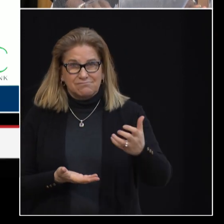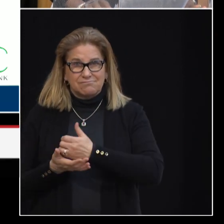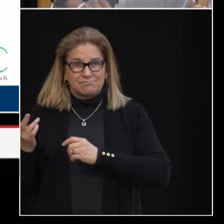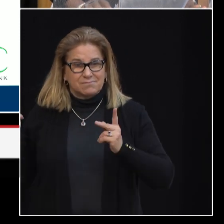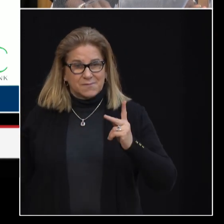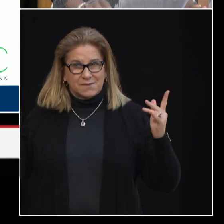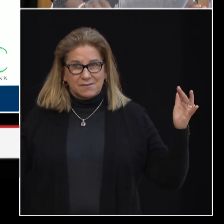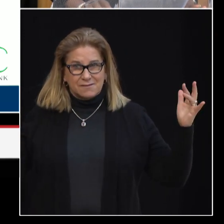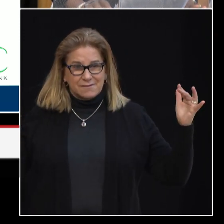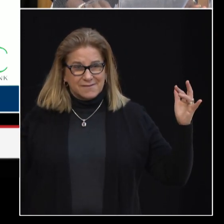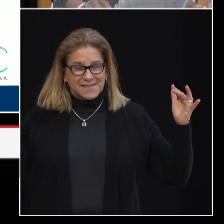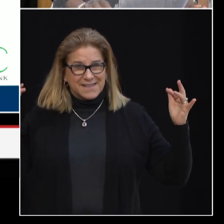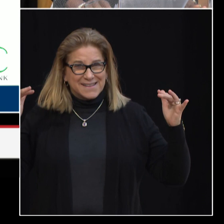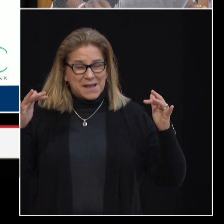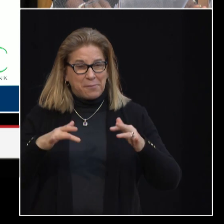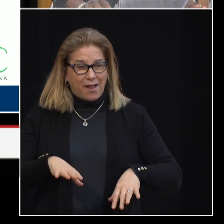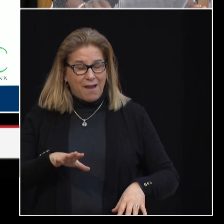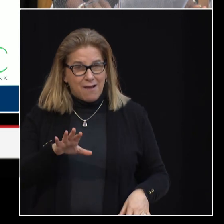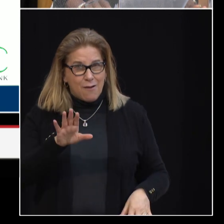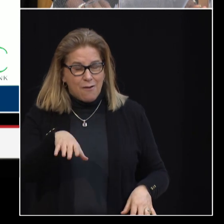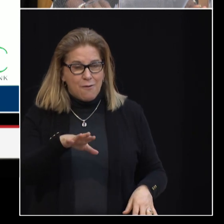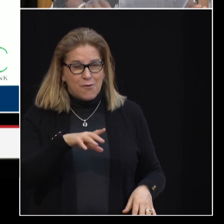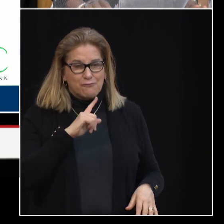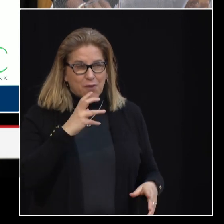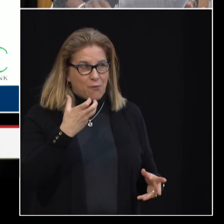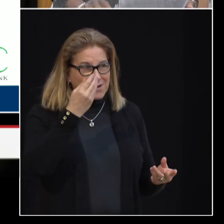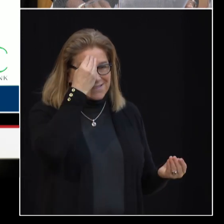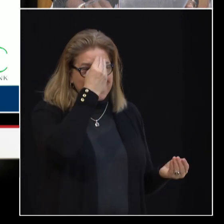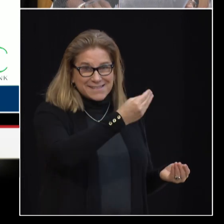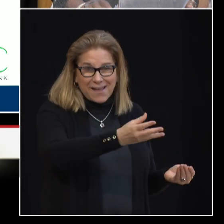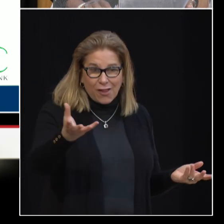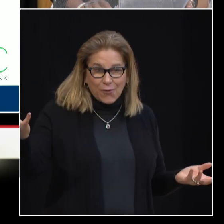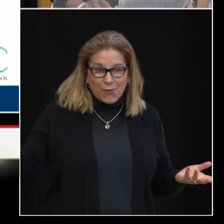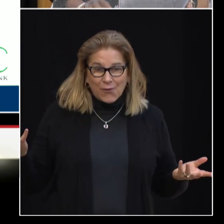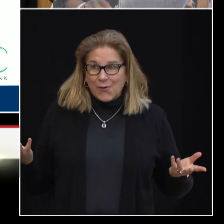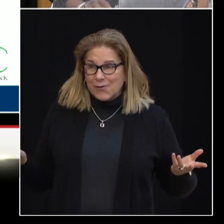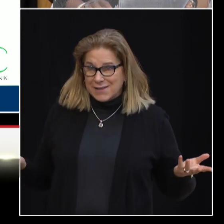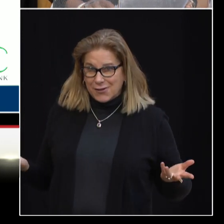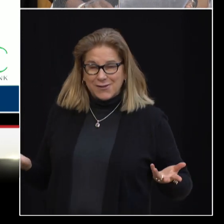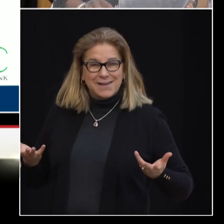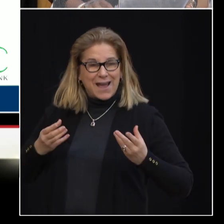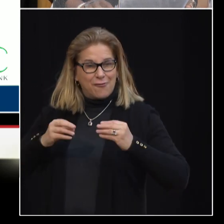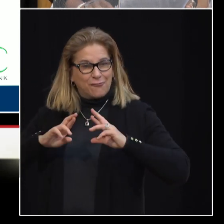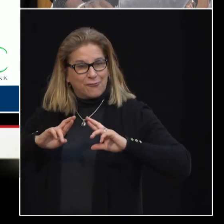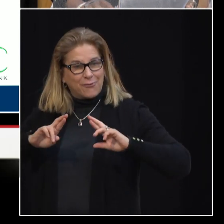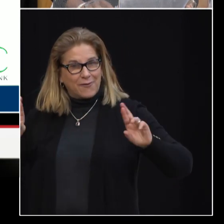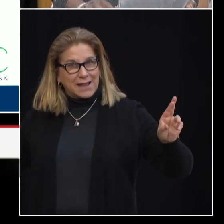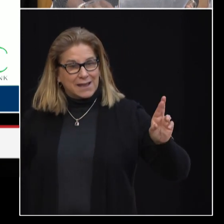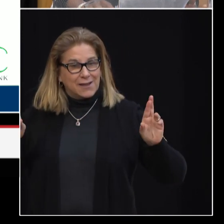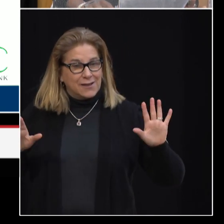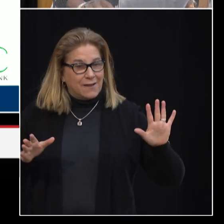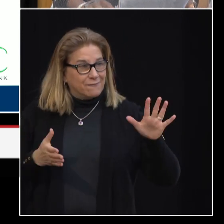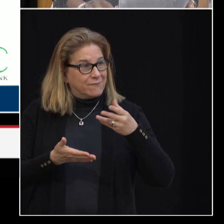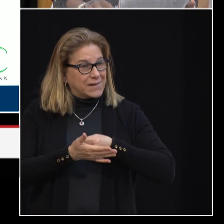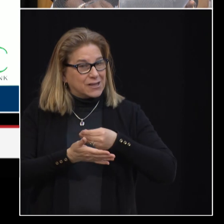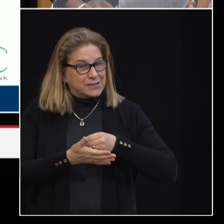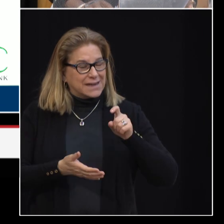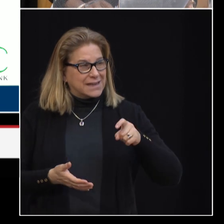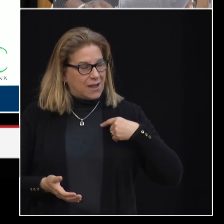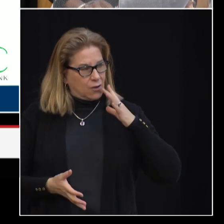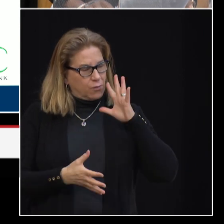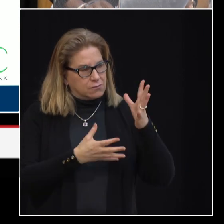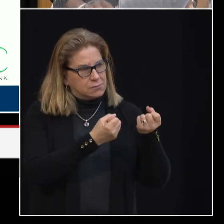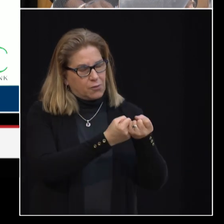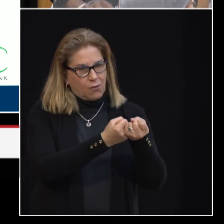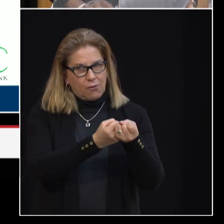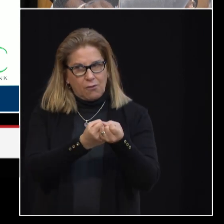everyone aware that we're here and ready to deliver your financing needs. No matter what stage of